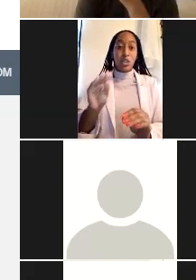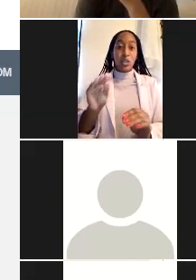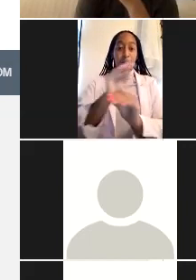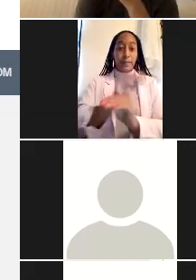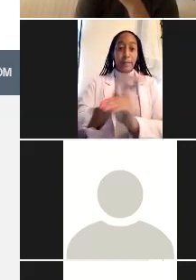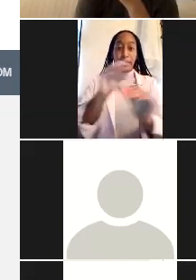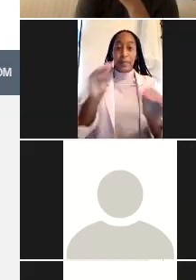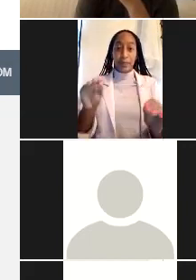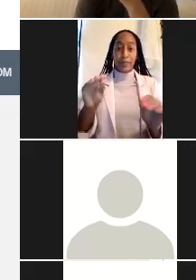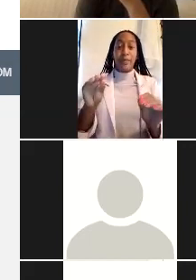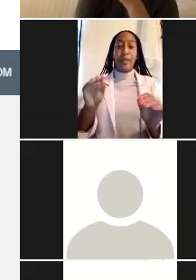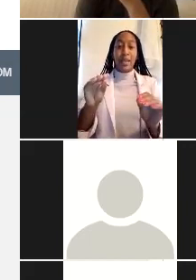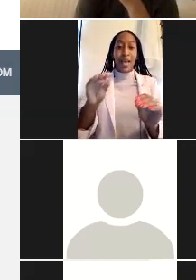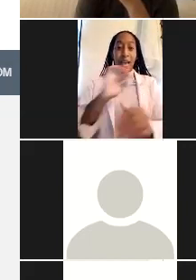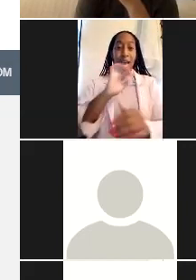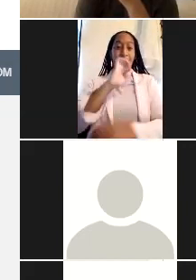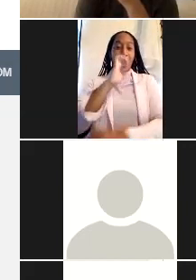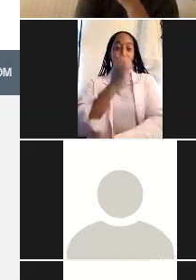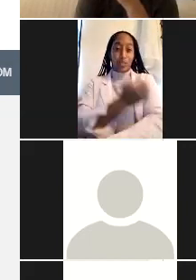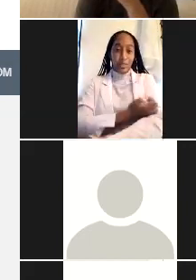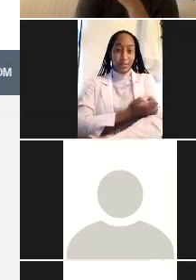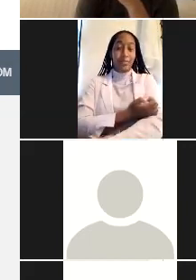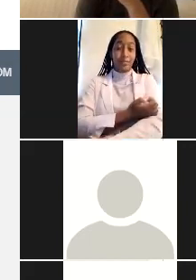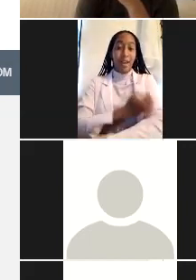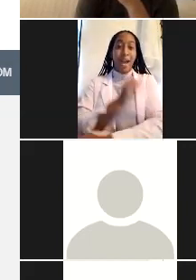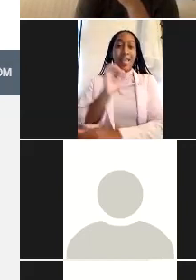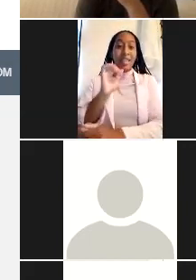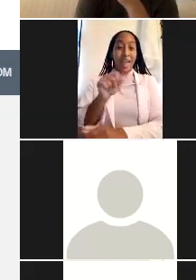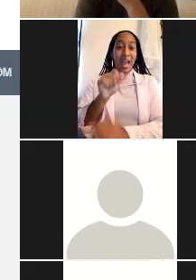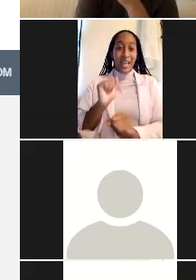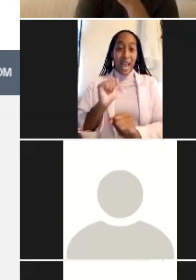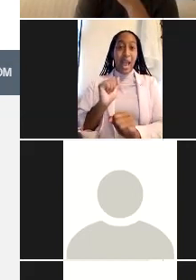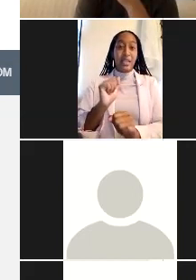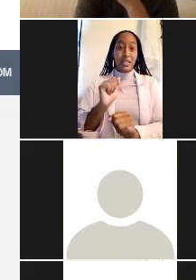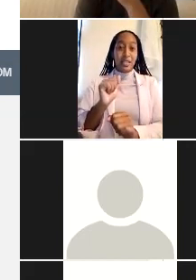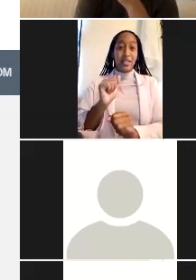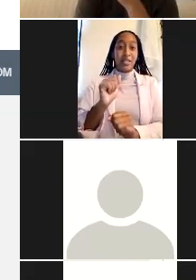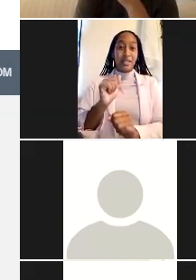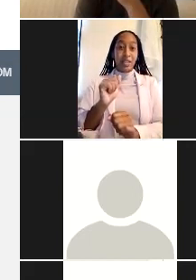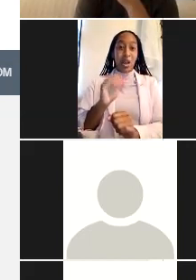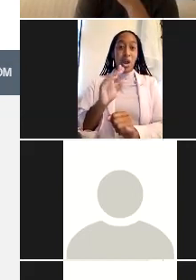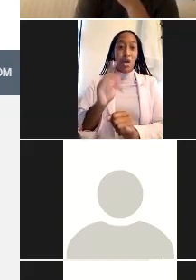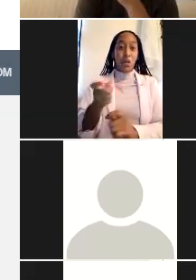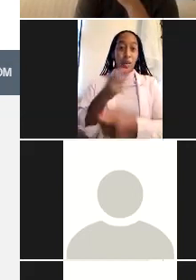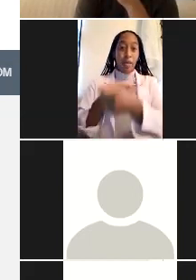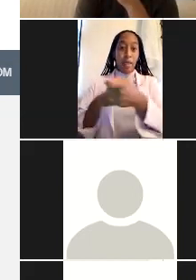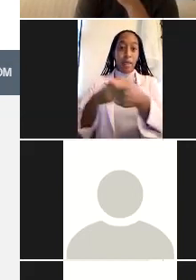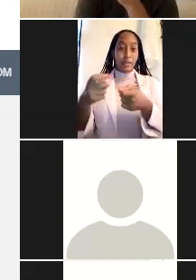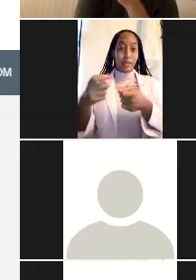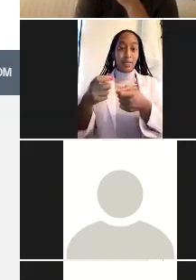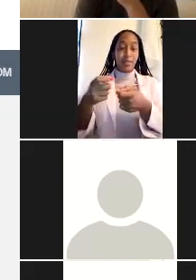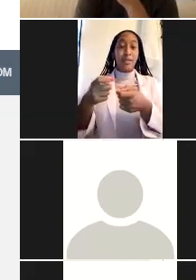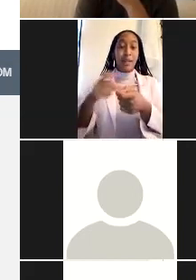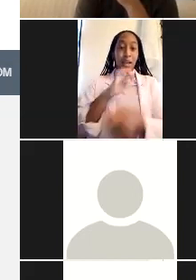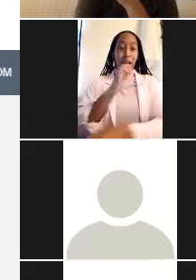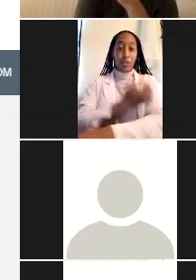is interchangeable, but you won't ever have any more or any less energy in the system.